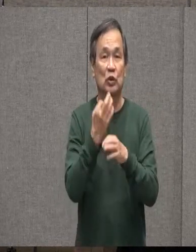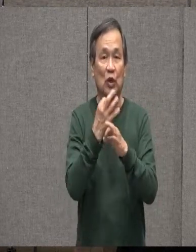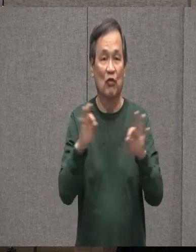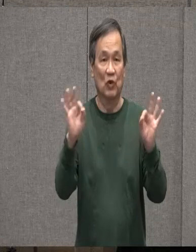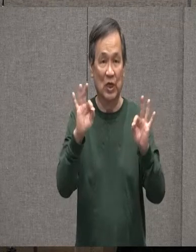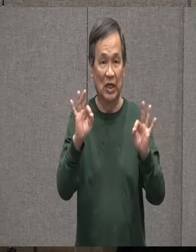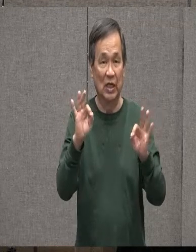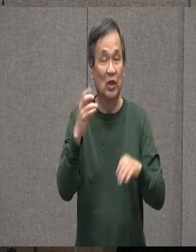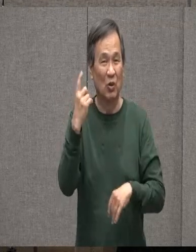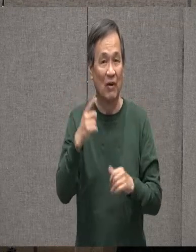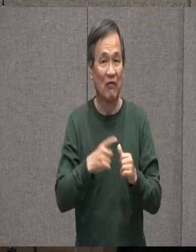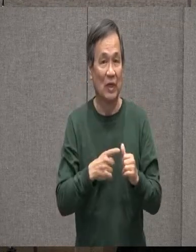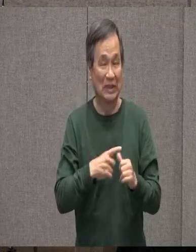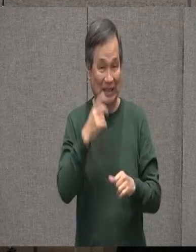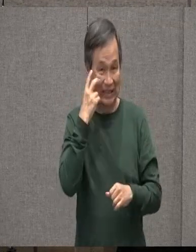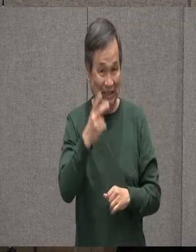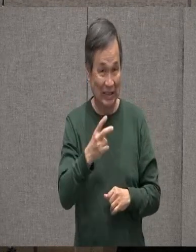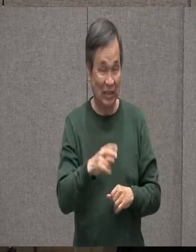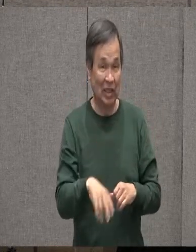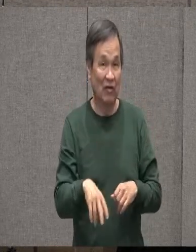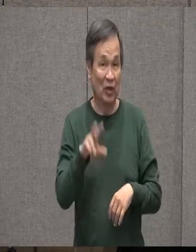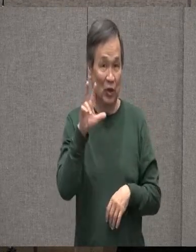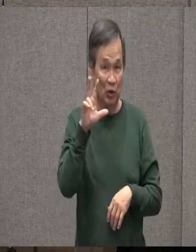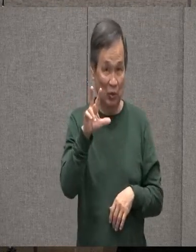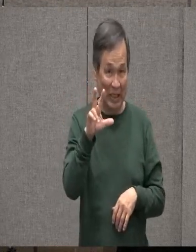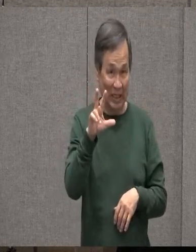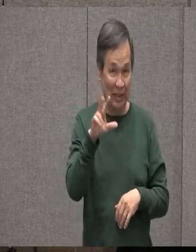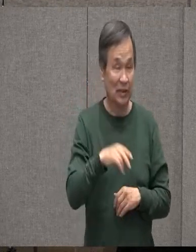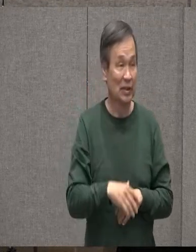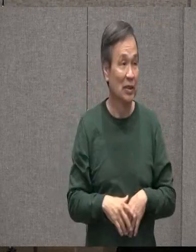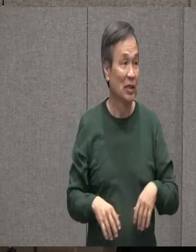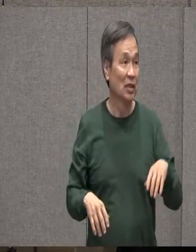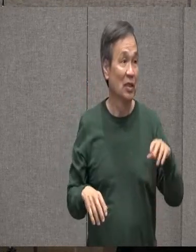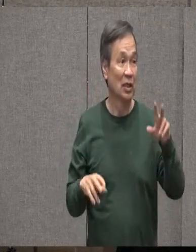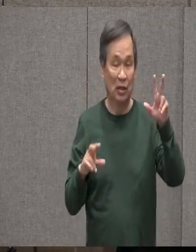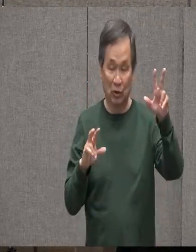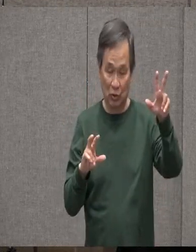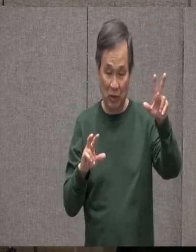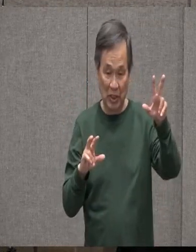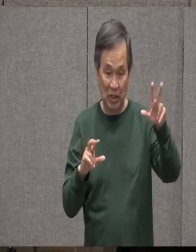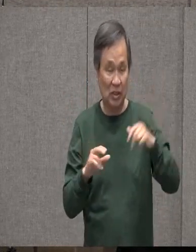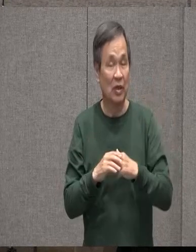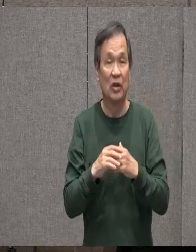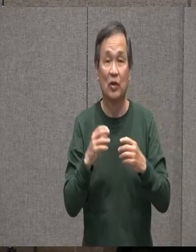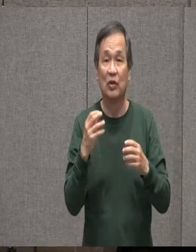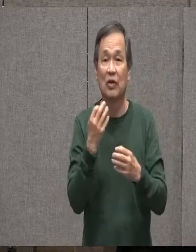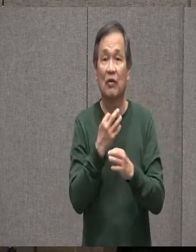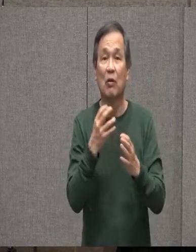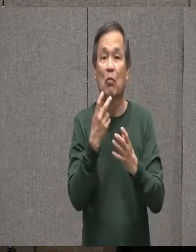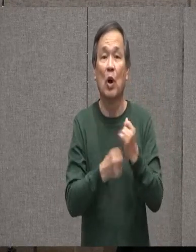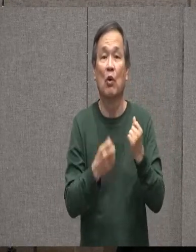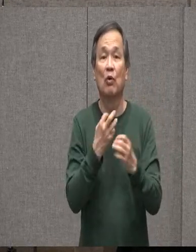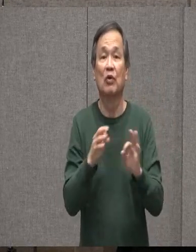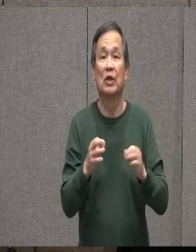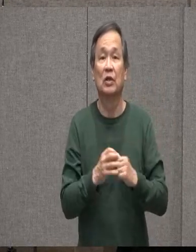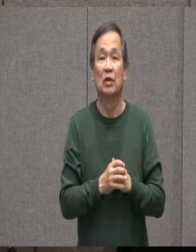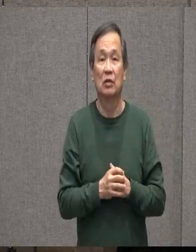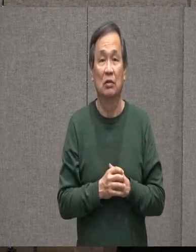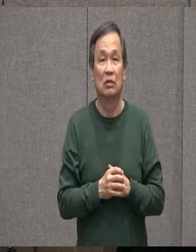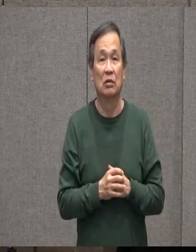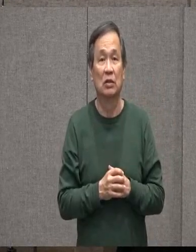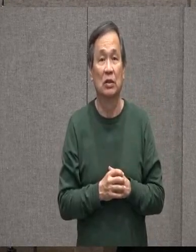thing. You get a freebie. A free cage or a free space is going to be the one that is denoted